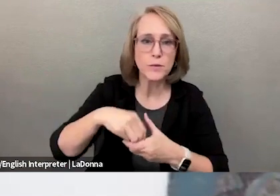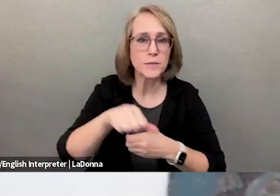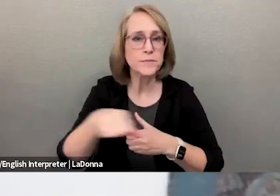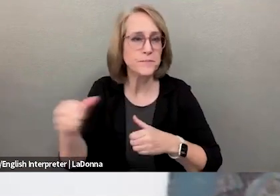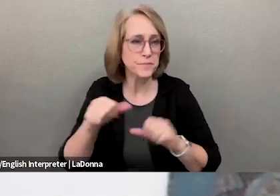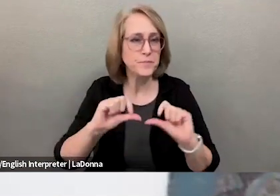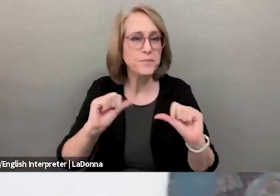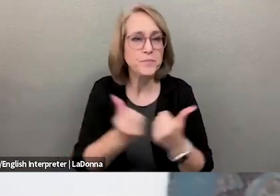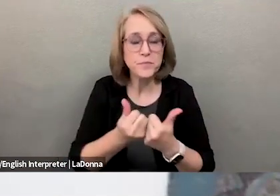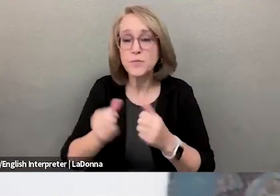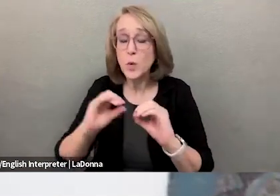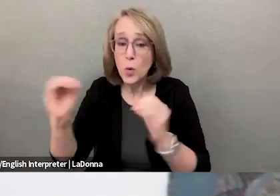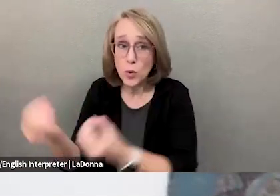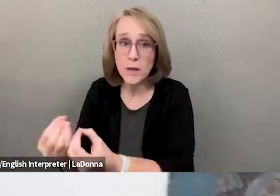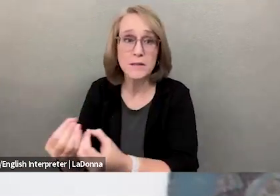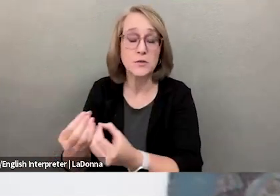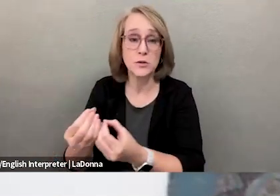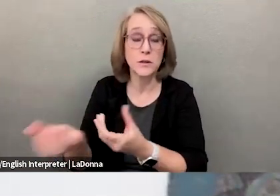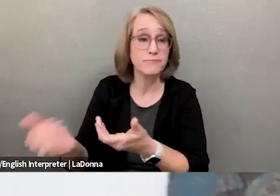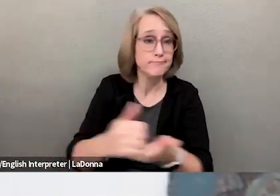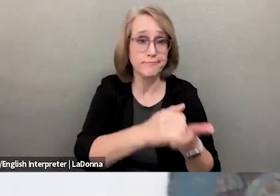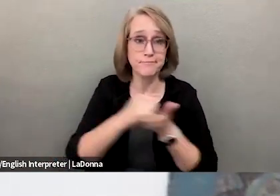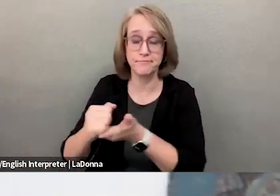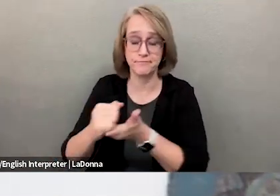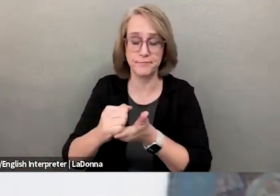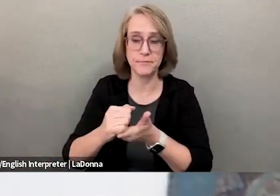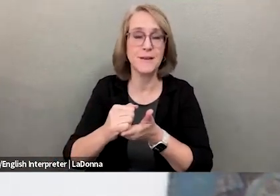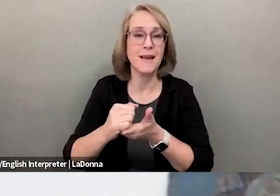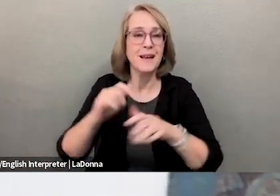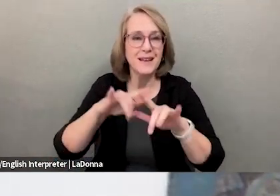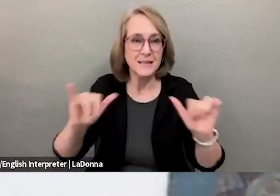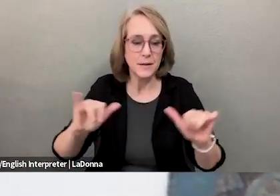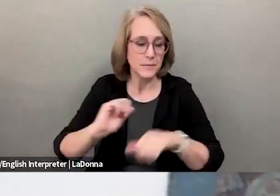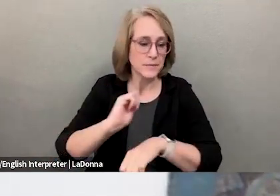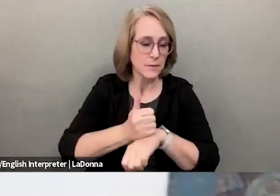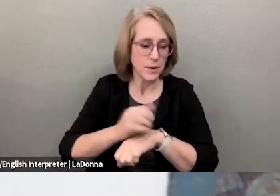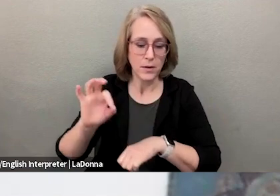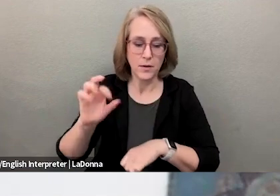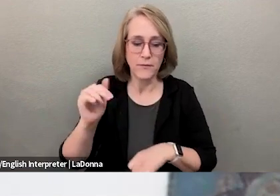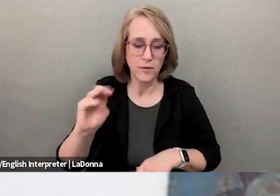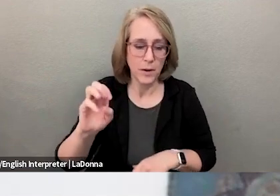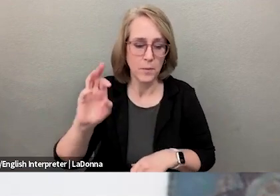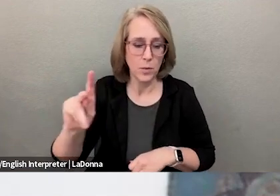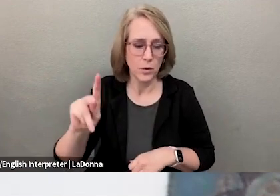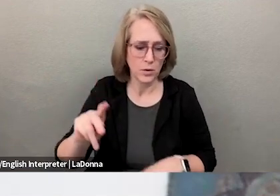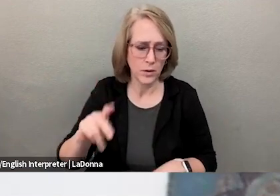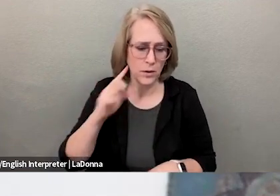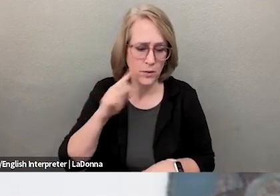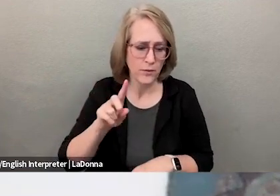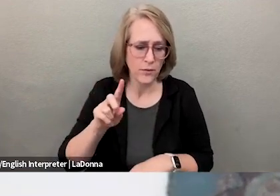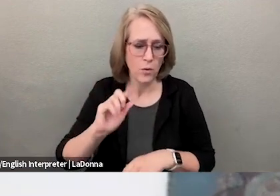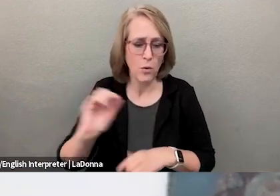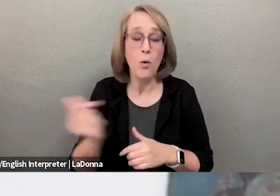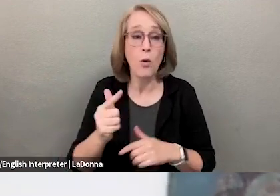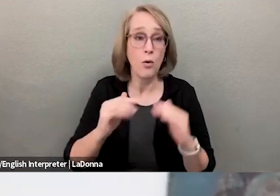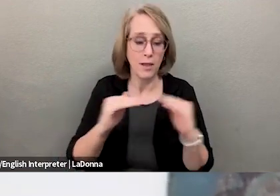and then providing that framework for all levels to pull together and make a